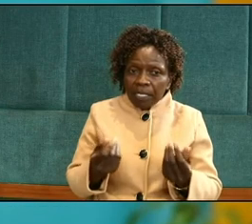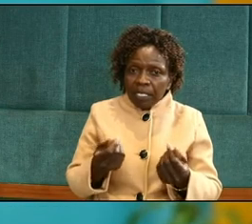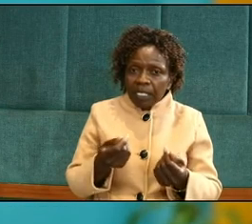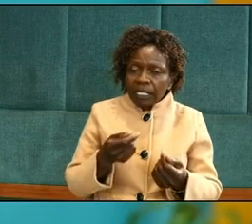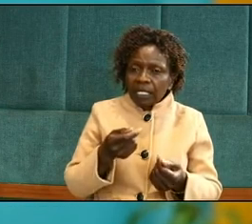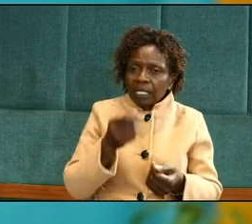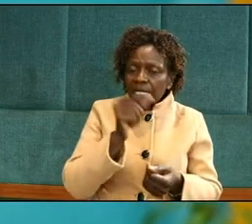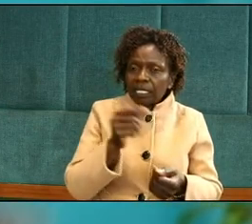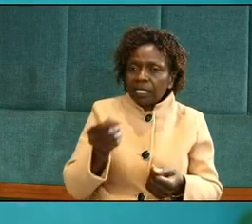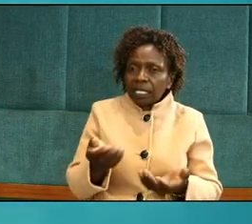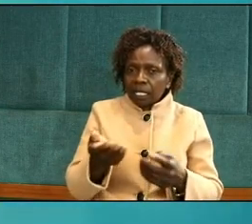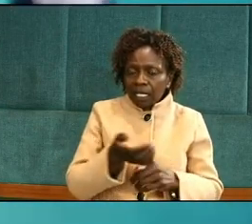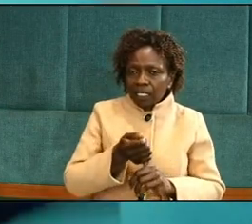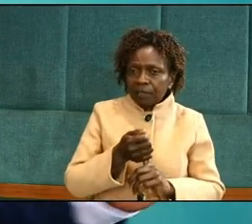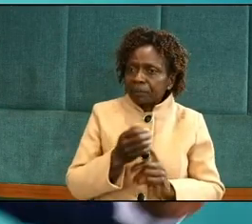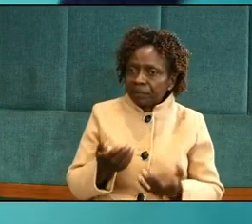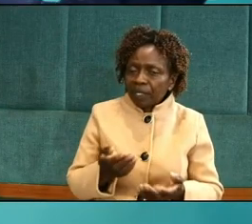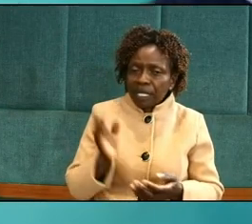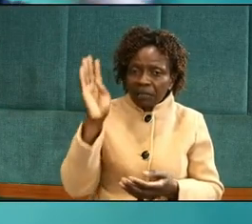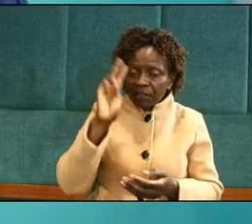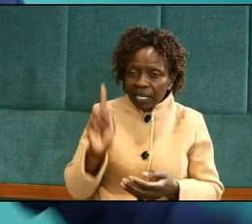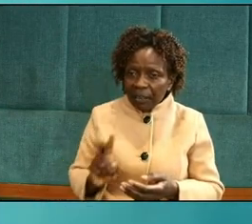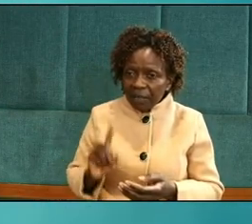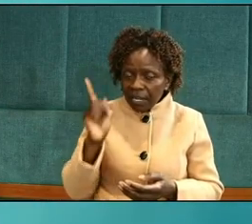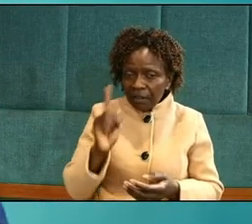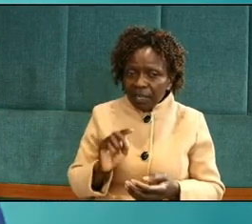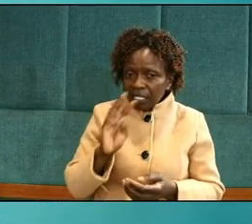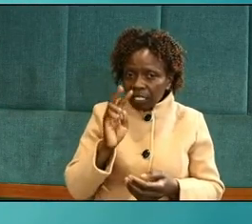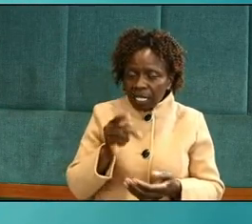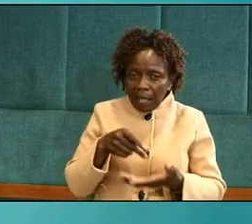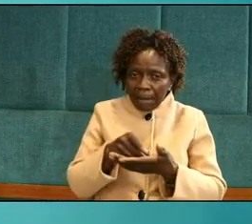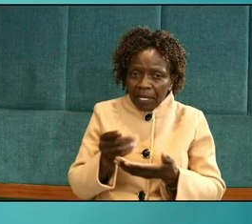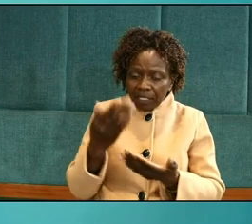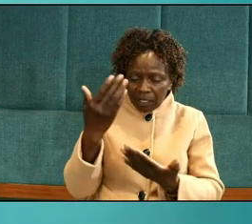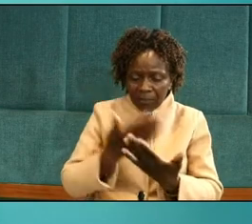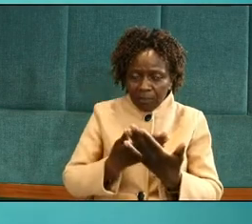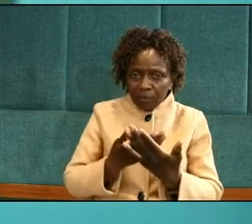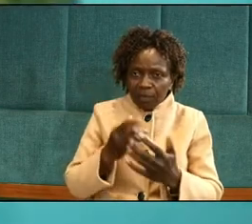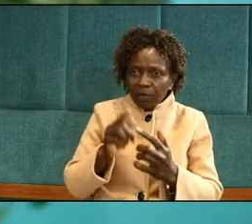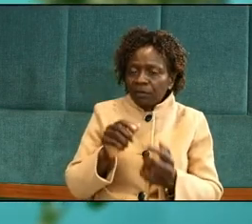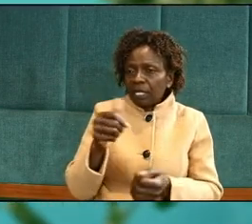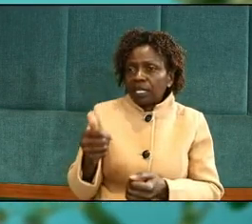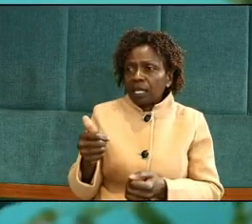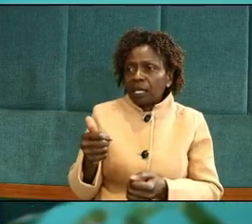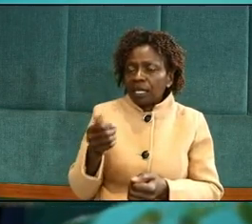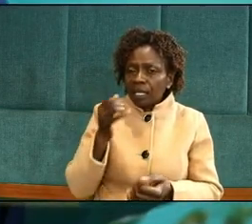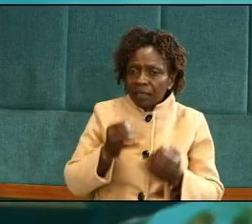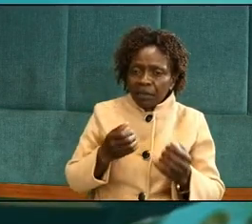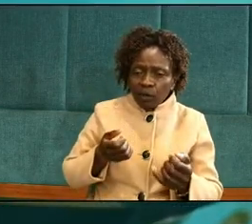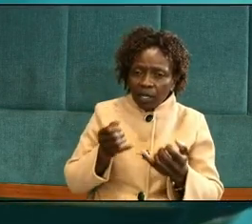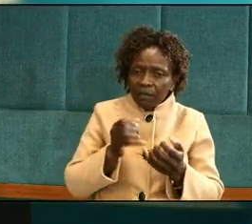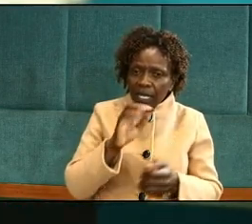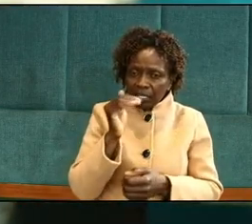of them get paid. They have never seen a pay slip of each other. In fact, if a wife asks for